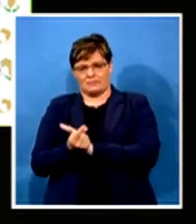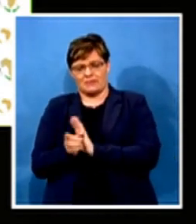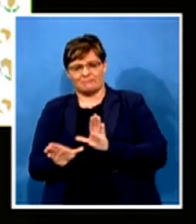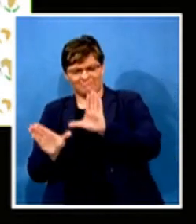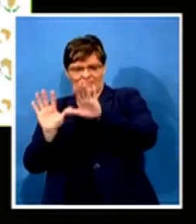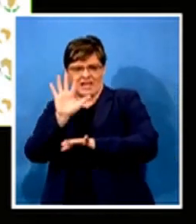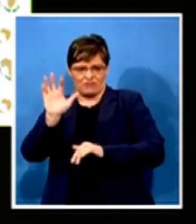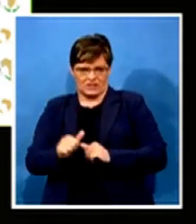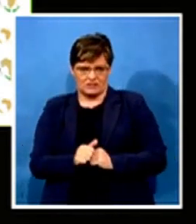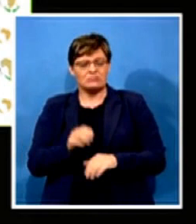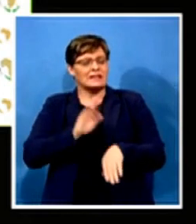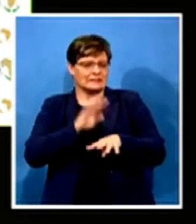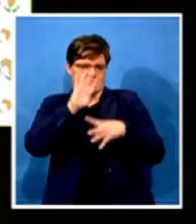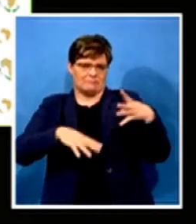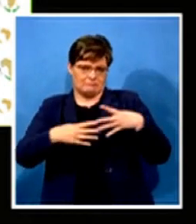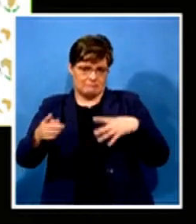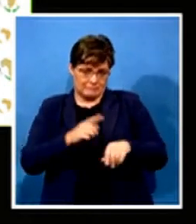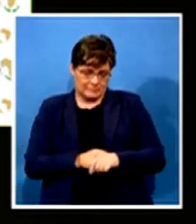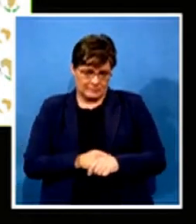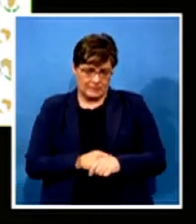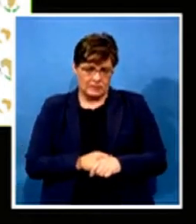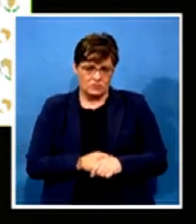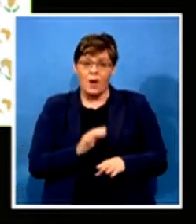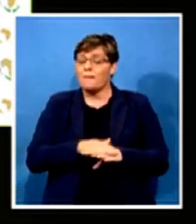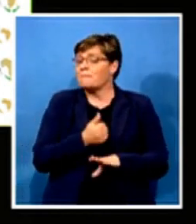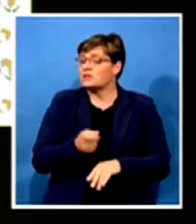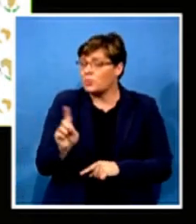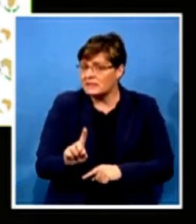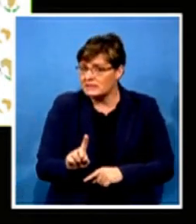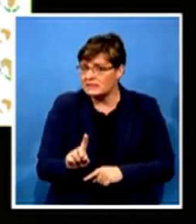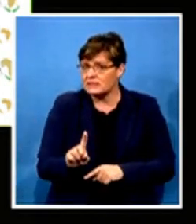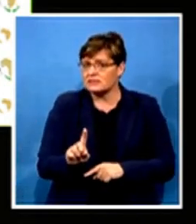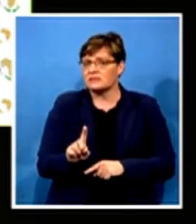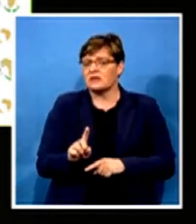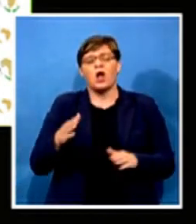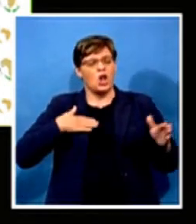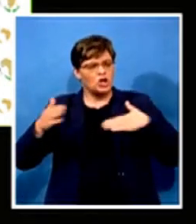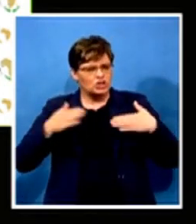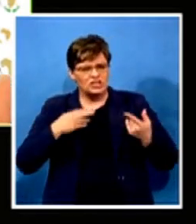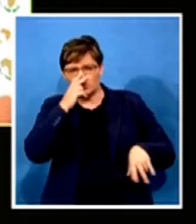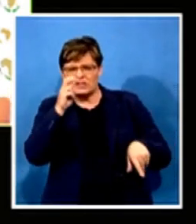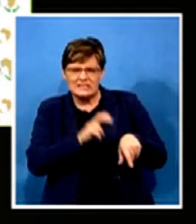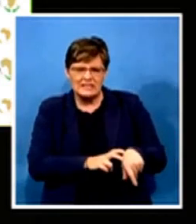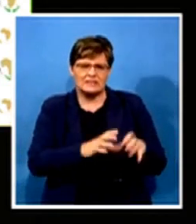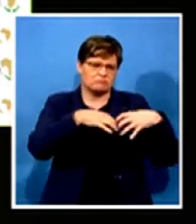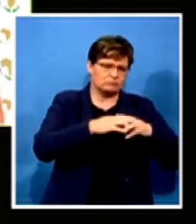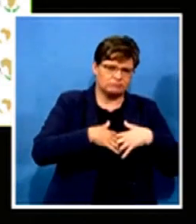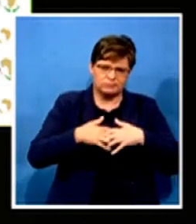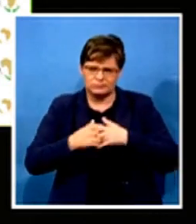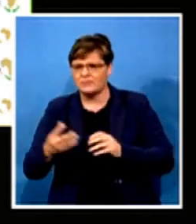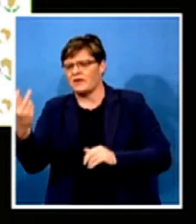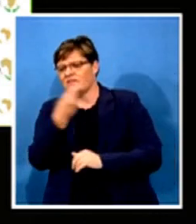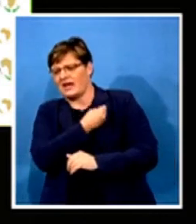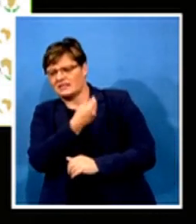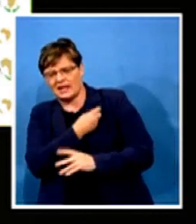that we believe, based on all the logistics that is required to put in place to vaccinate, based on what COVID can